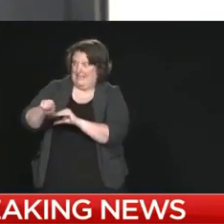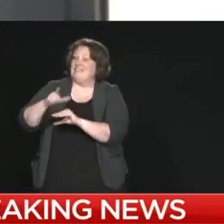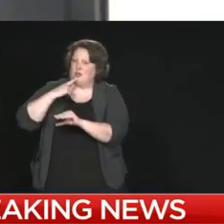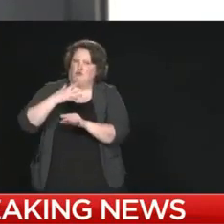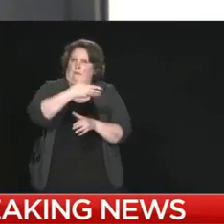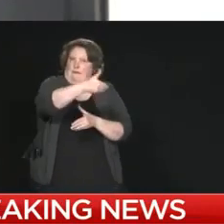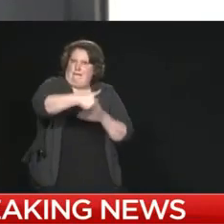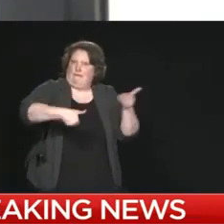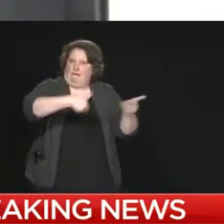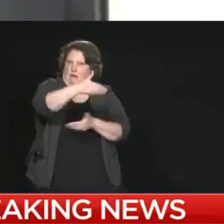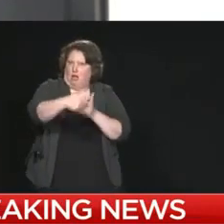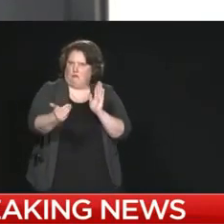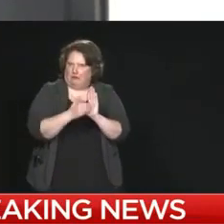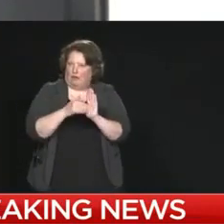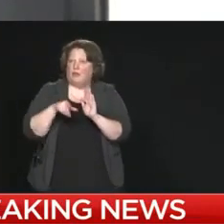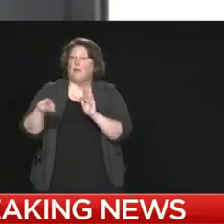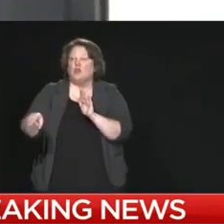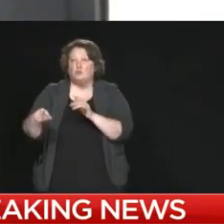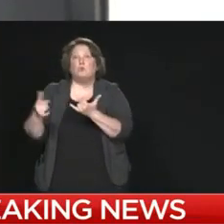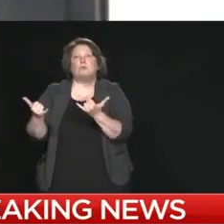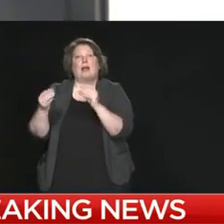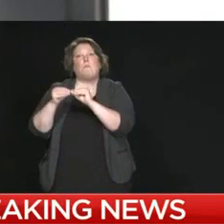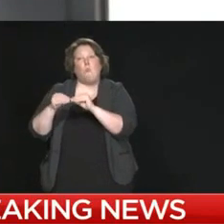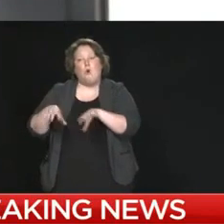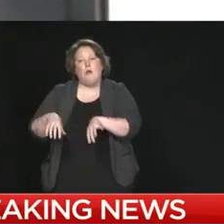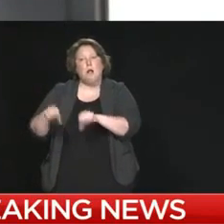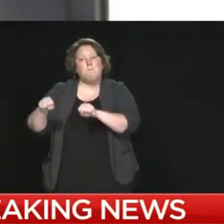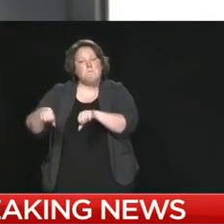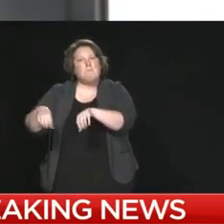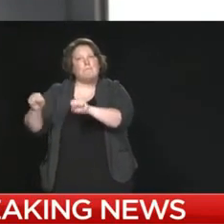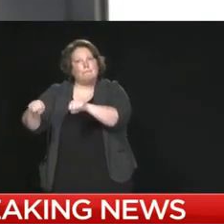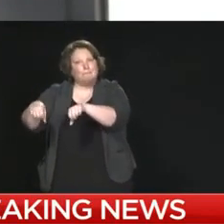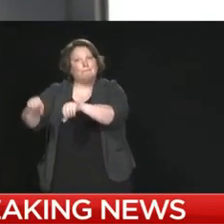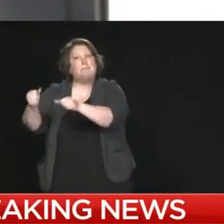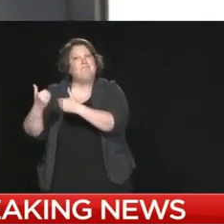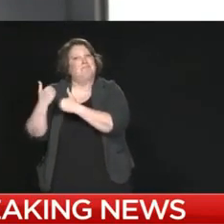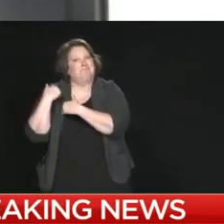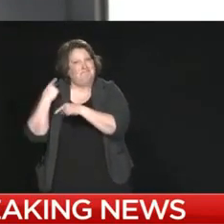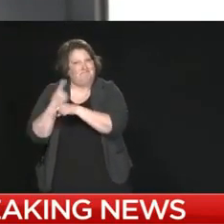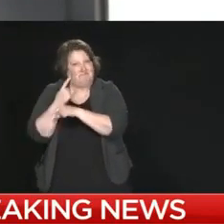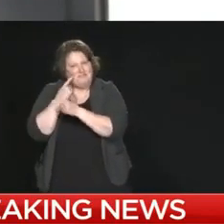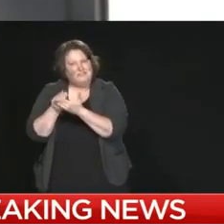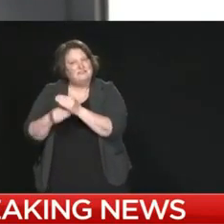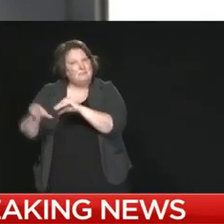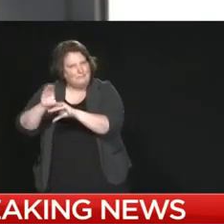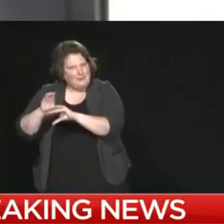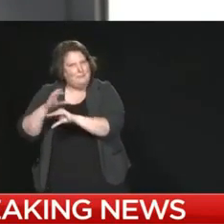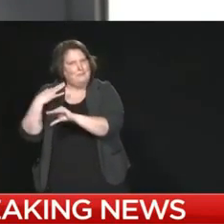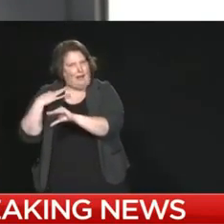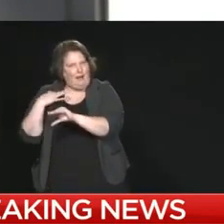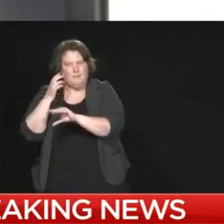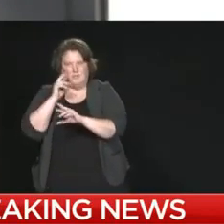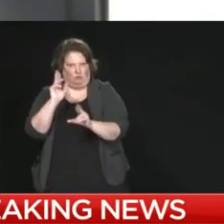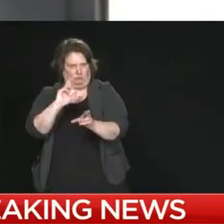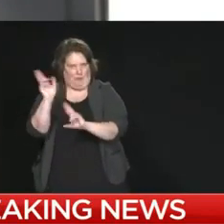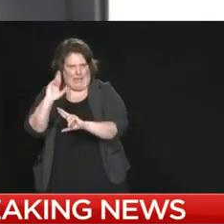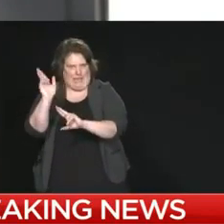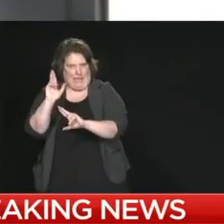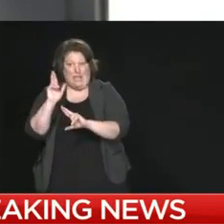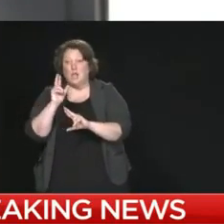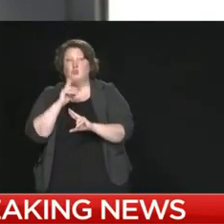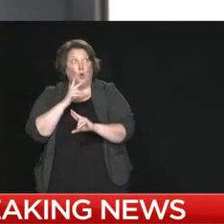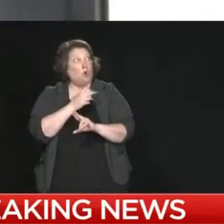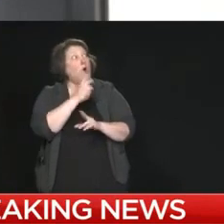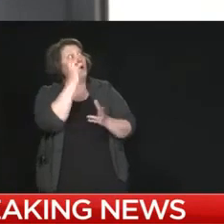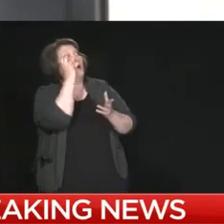more and more businesses will start taking on that wage subsidy as a way of preparing and